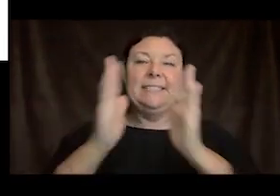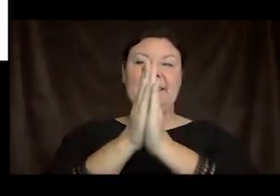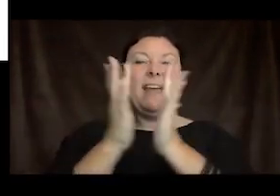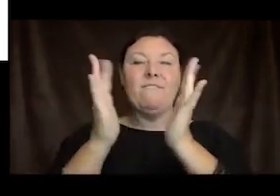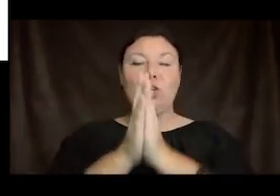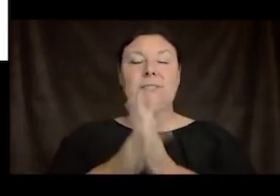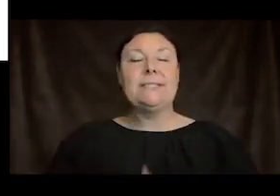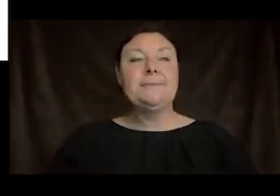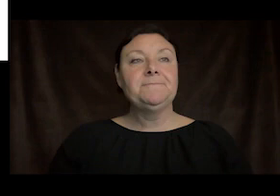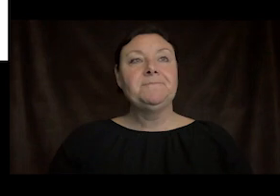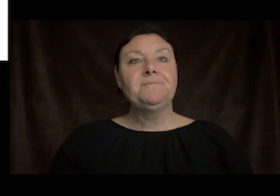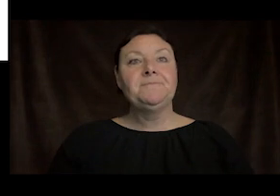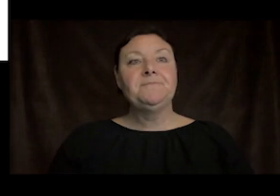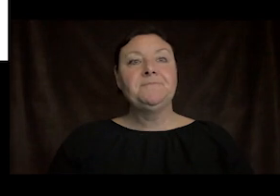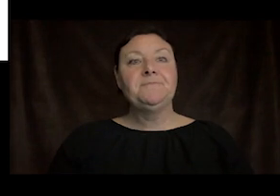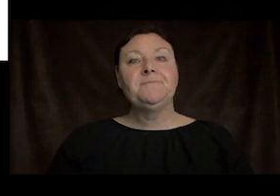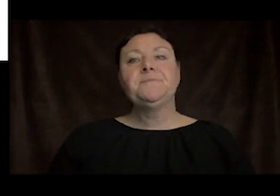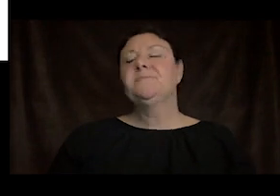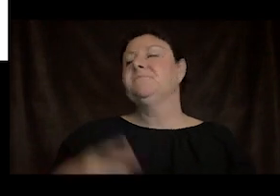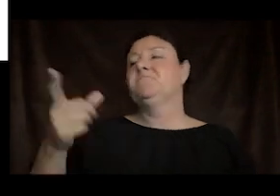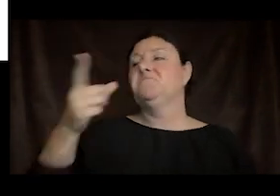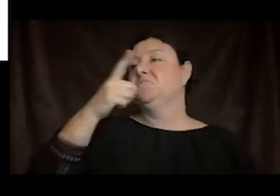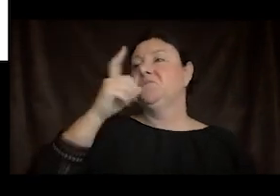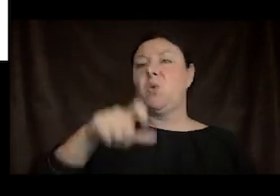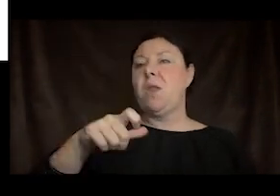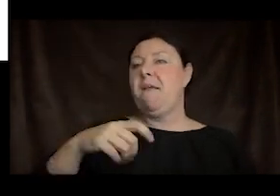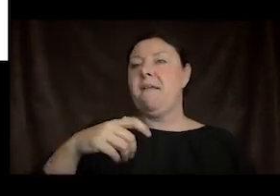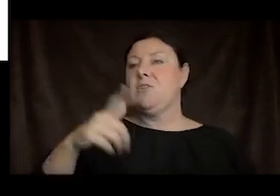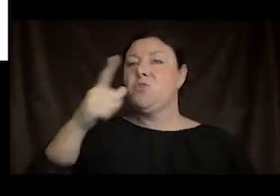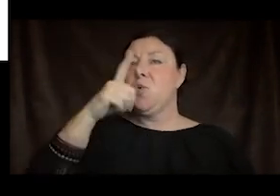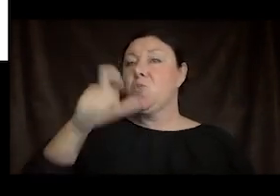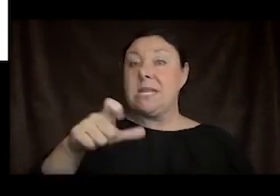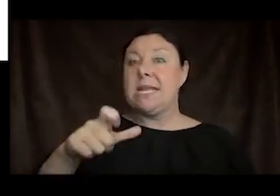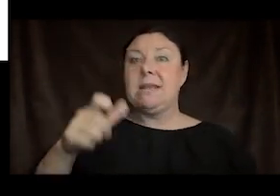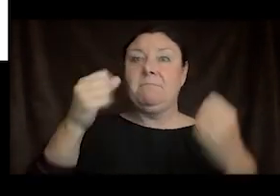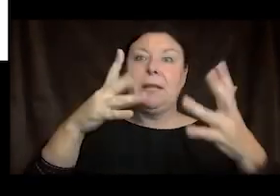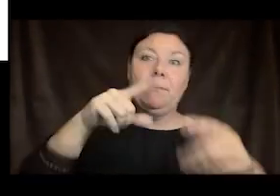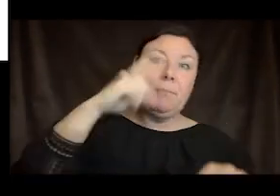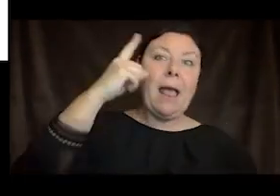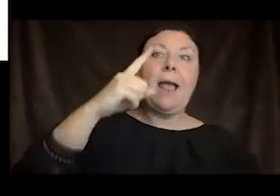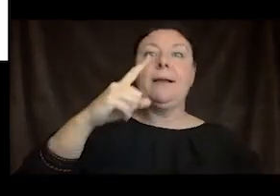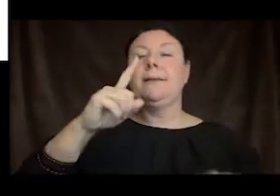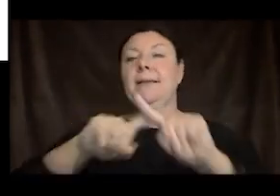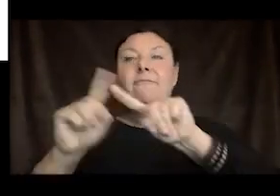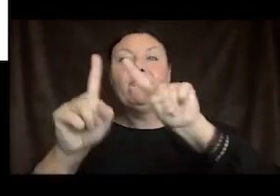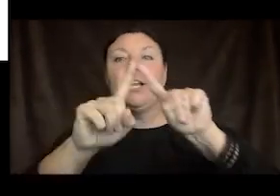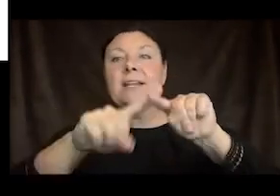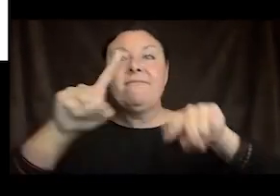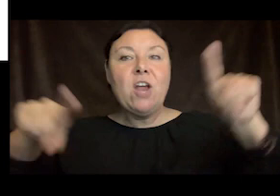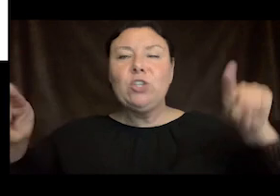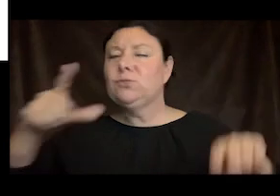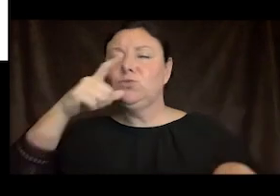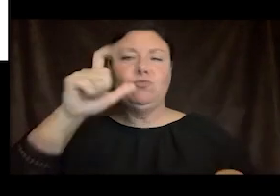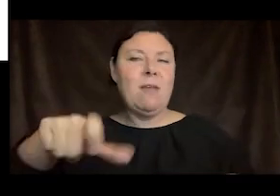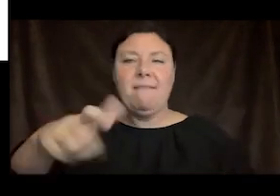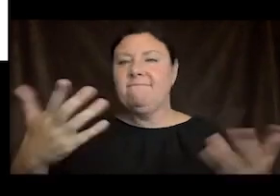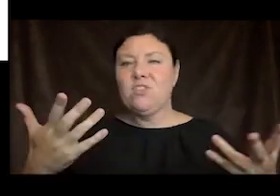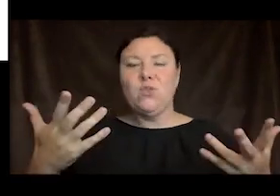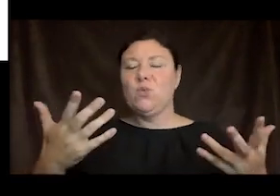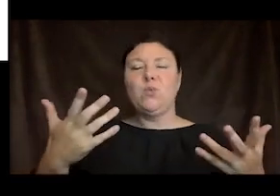Well, you don't need racial diversity to teach these lessons, just like we are living in a society right now